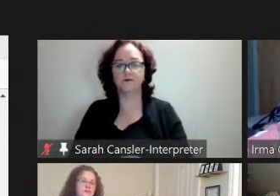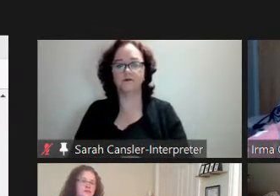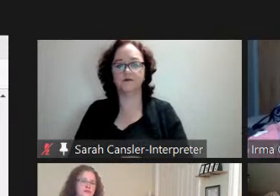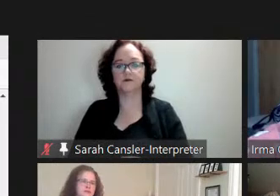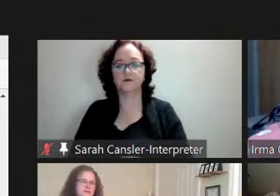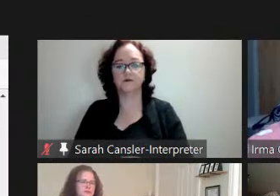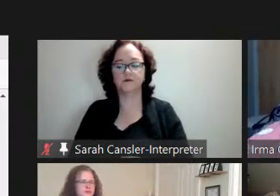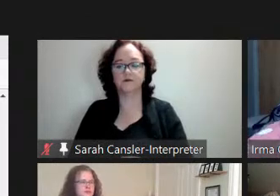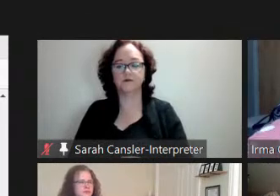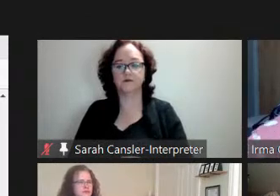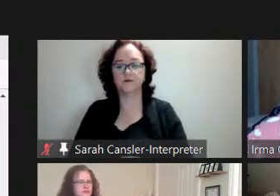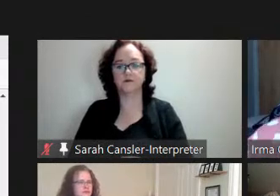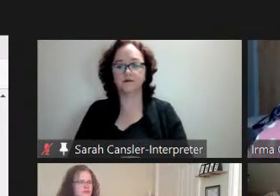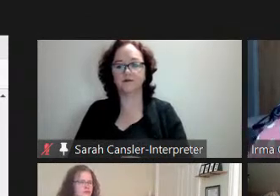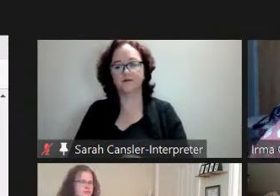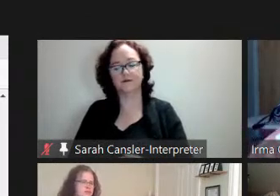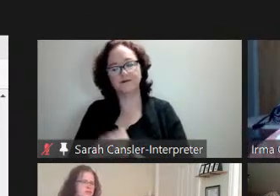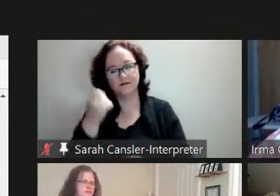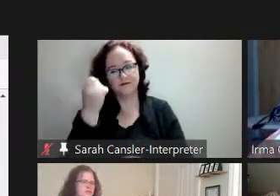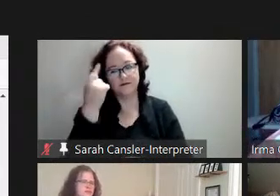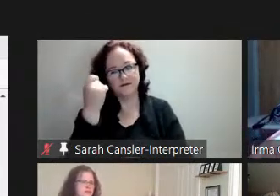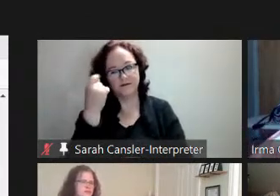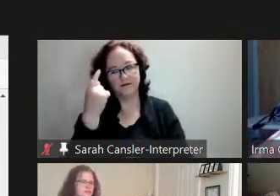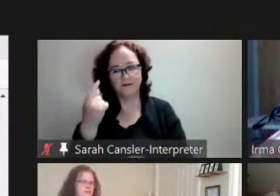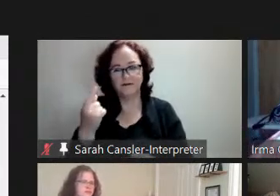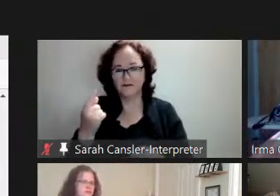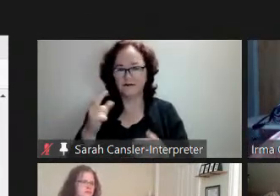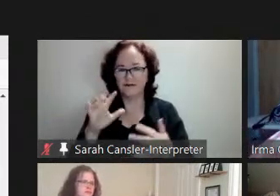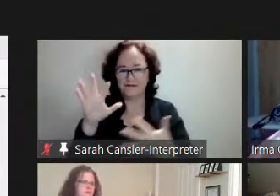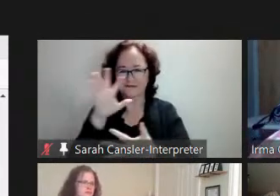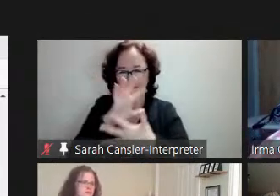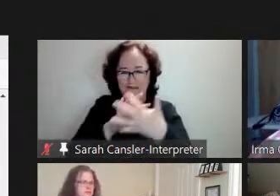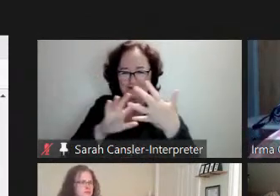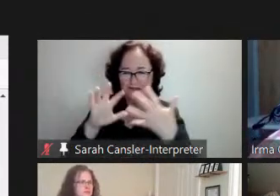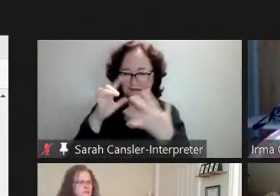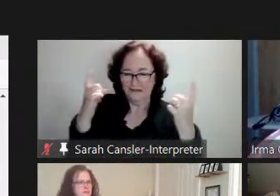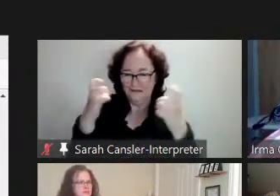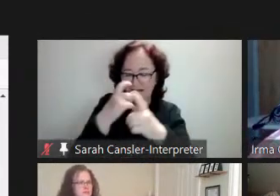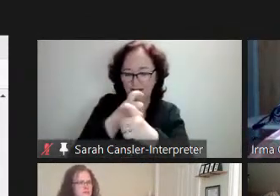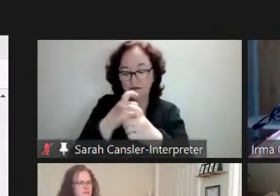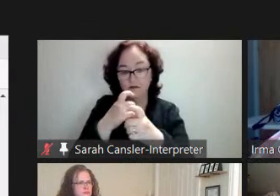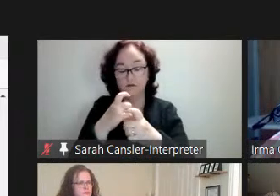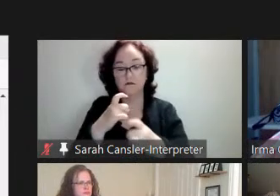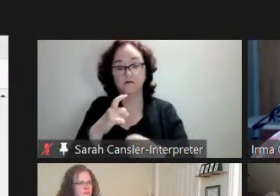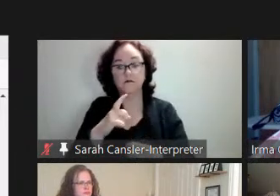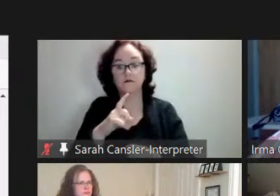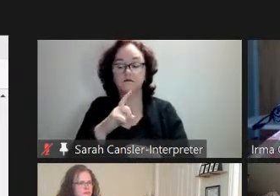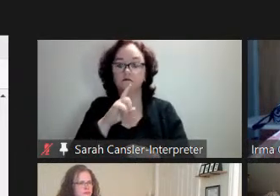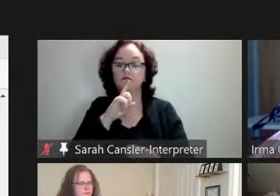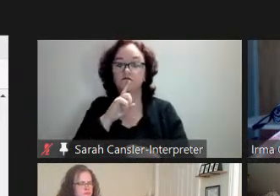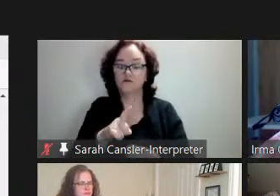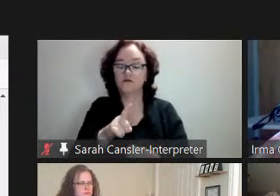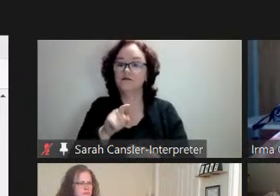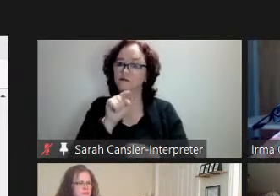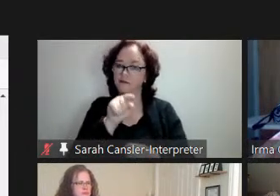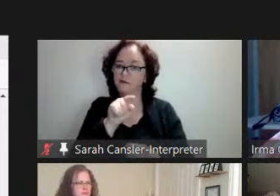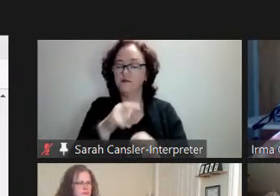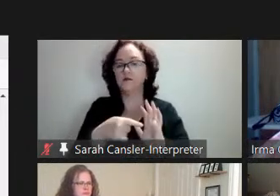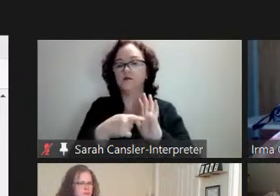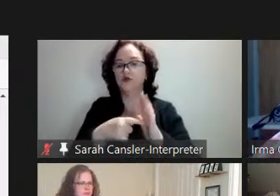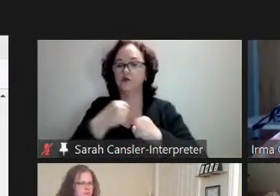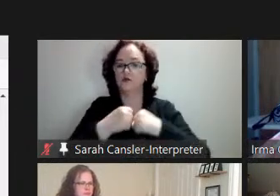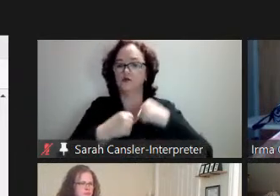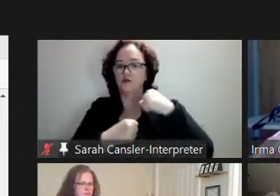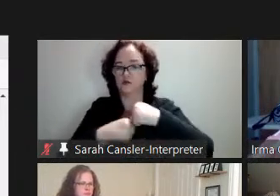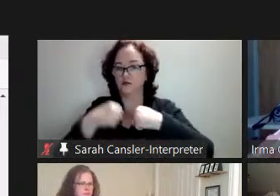I recognize this is kind of a complicated slide. Is really just meant to be a high-level picture of the construction process. This